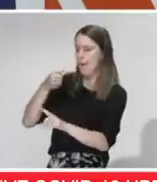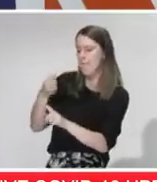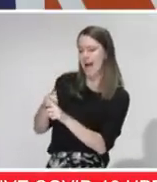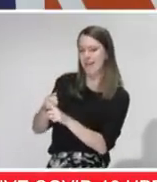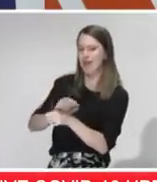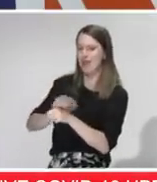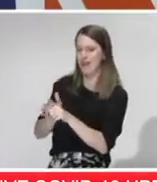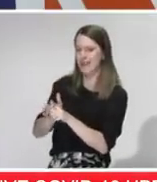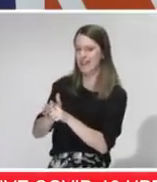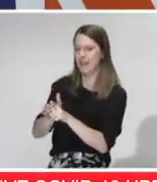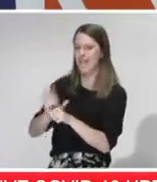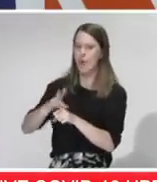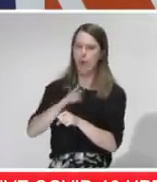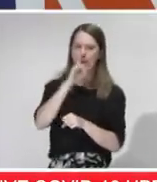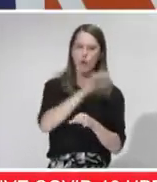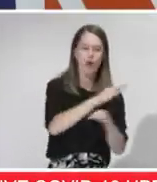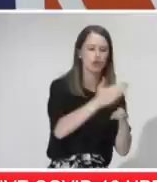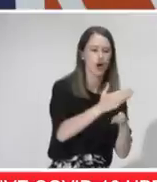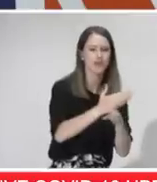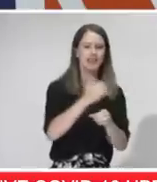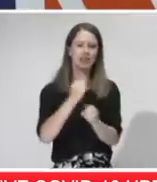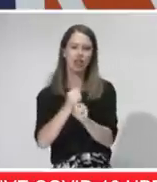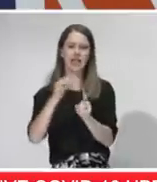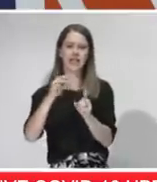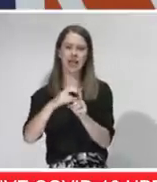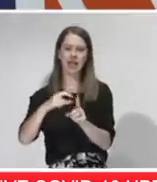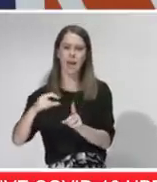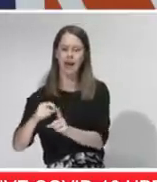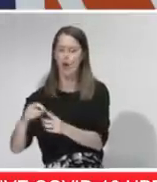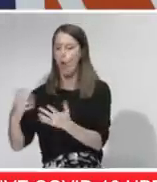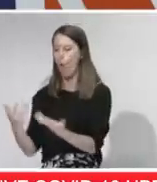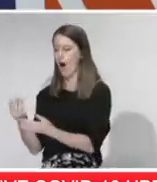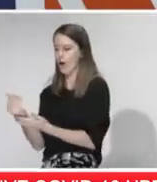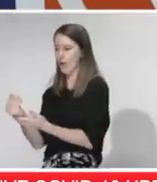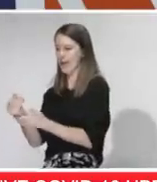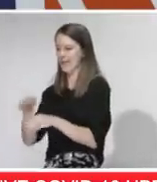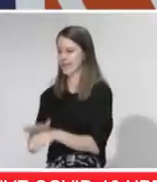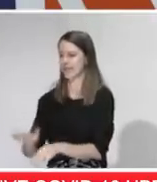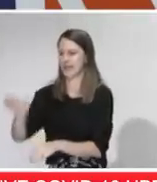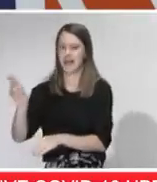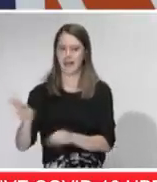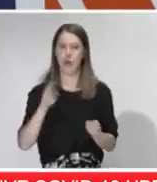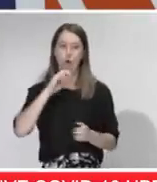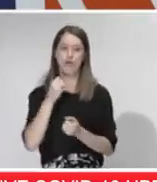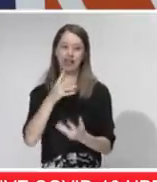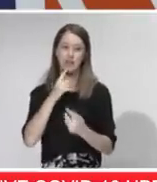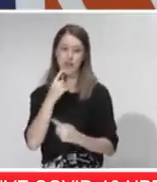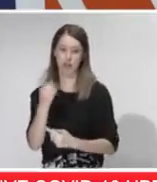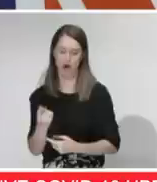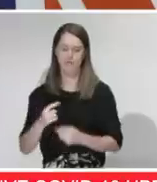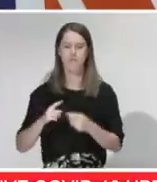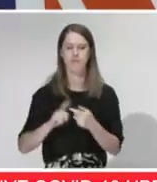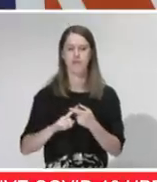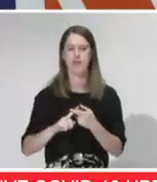of COVID-19 on unemployment, GDP, and the ability for the economy to recover. In addition, the